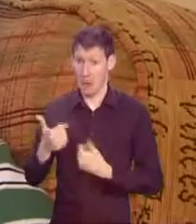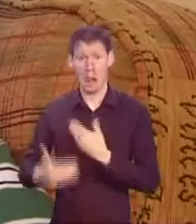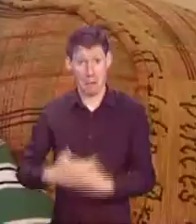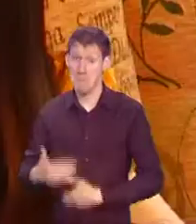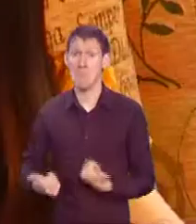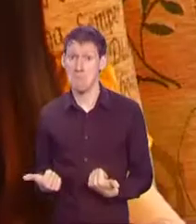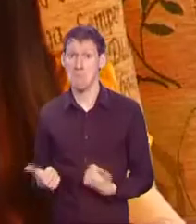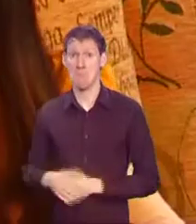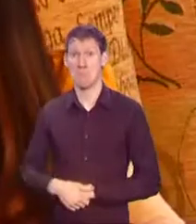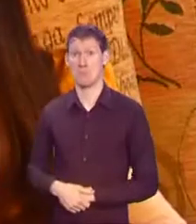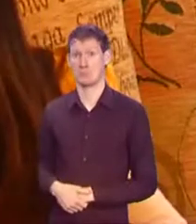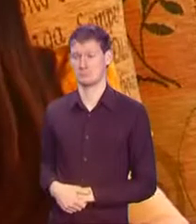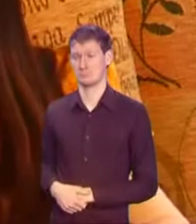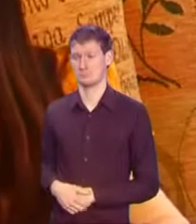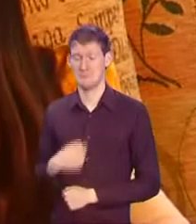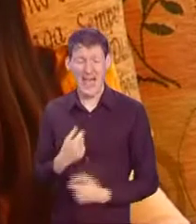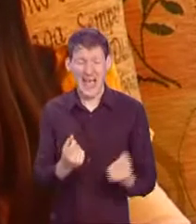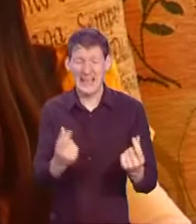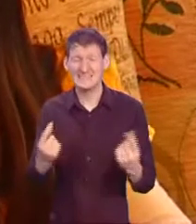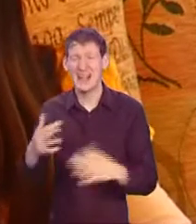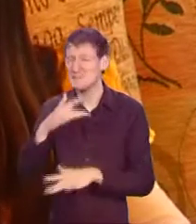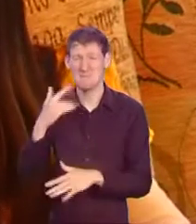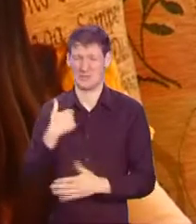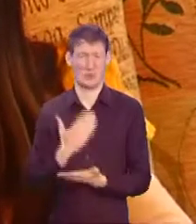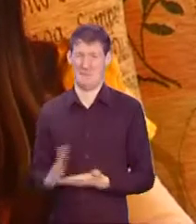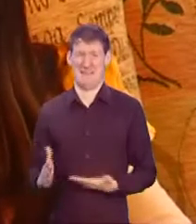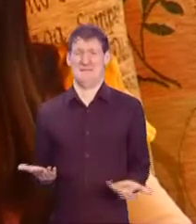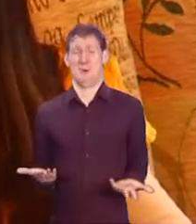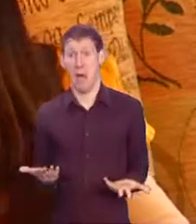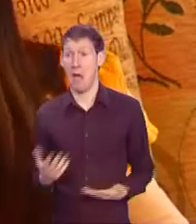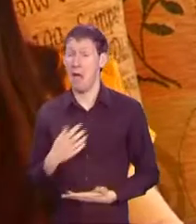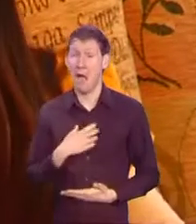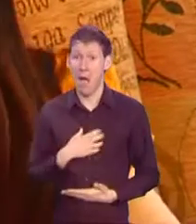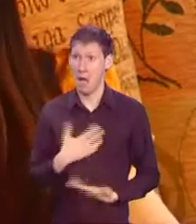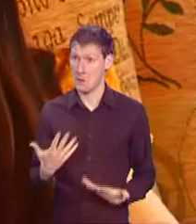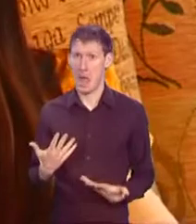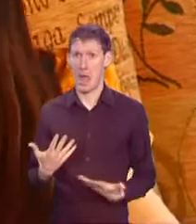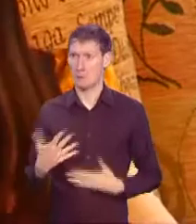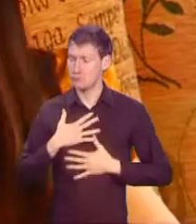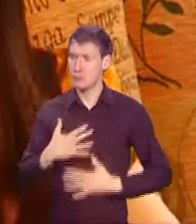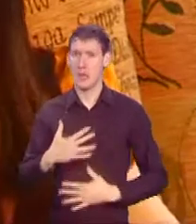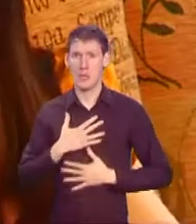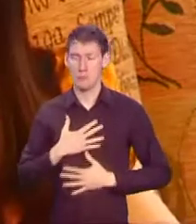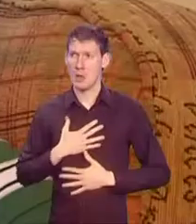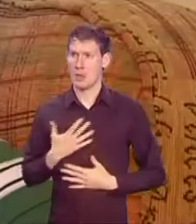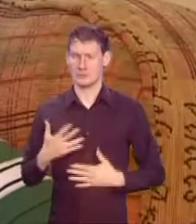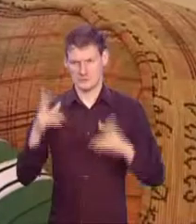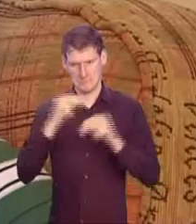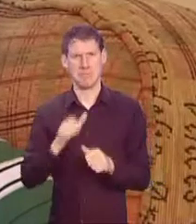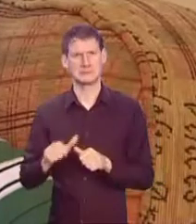working. I didn't have much faith in it at first, but with that and the breathing exercises, I'm sleeping much